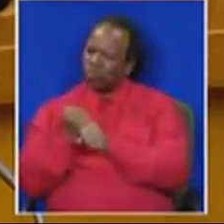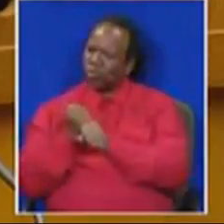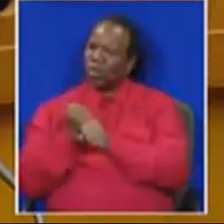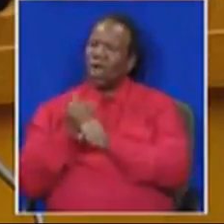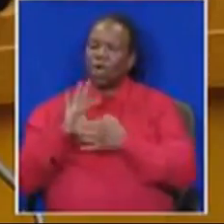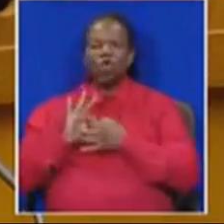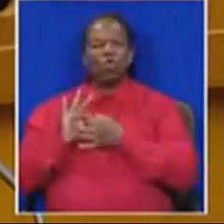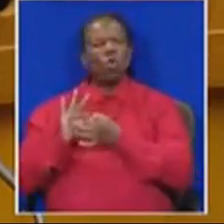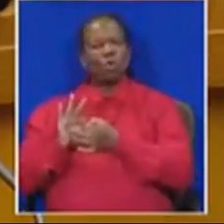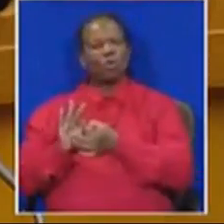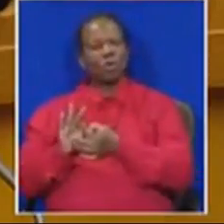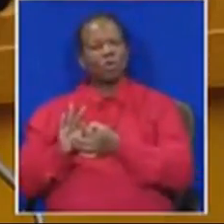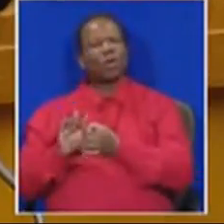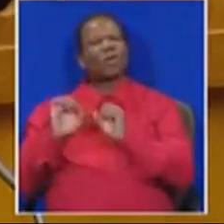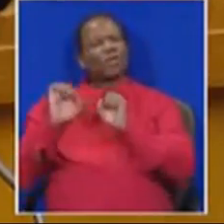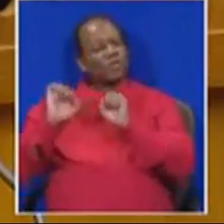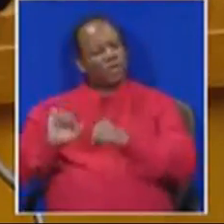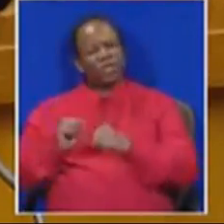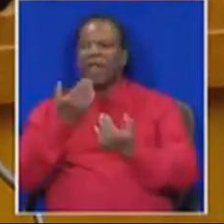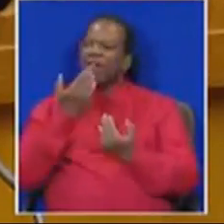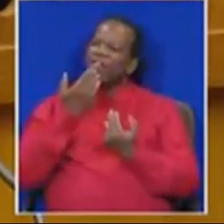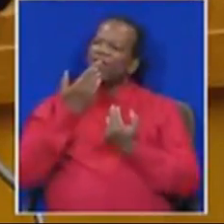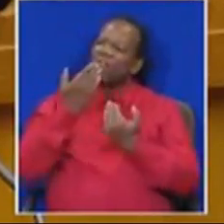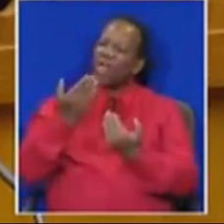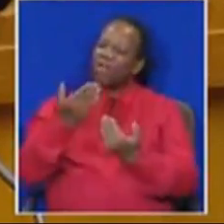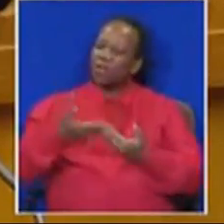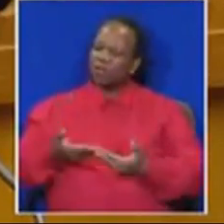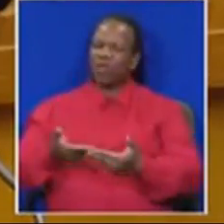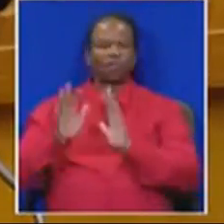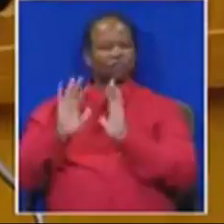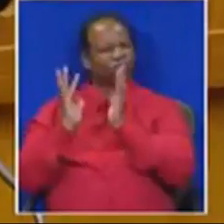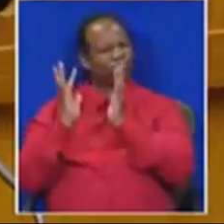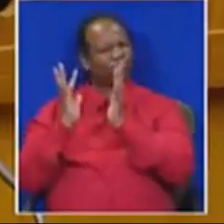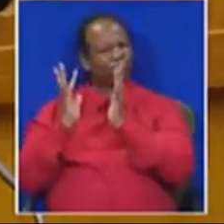need to be applauded for that service they give.